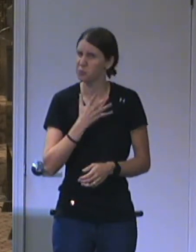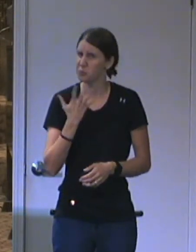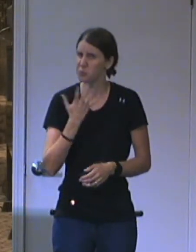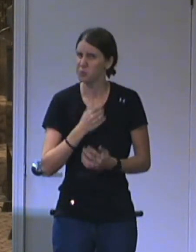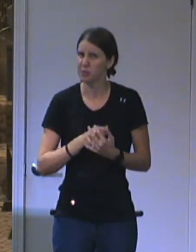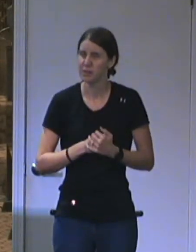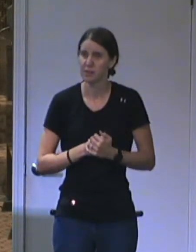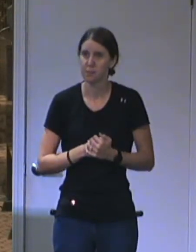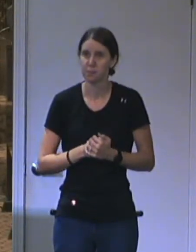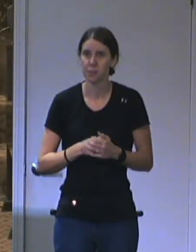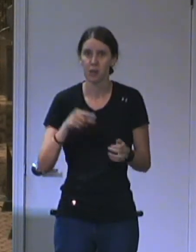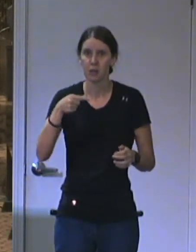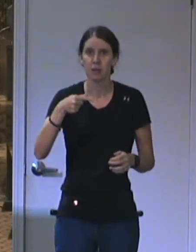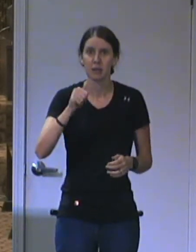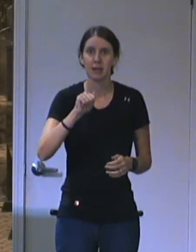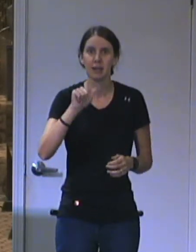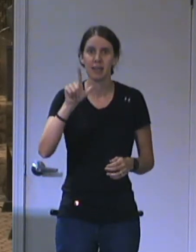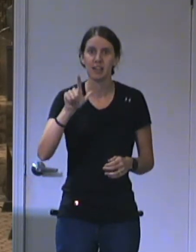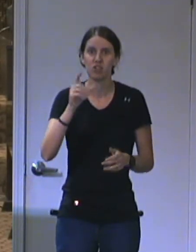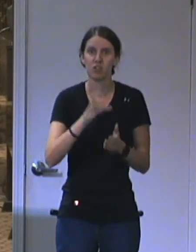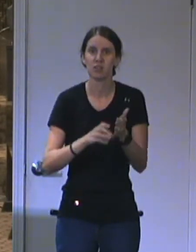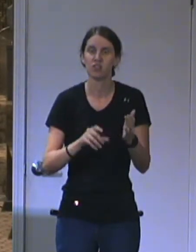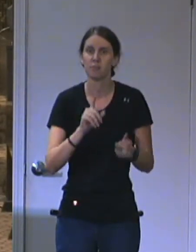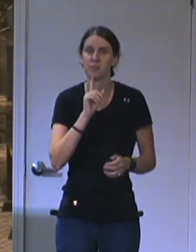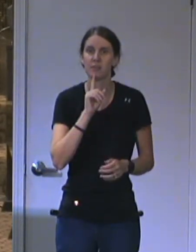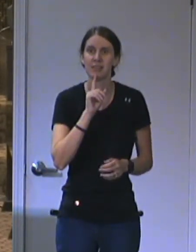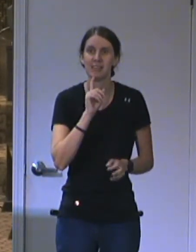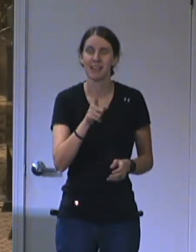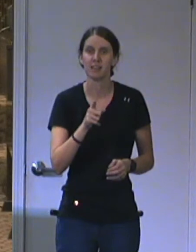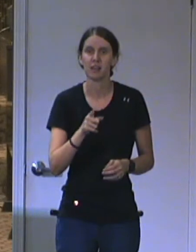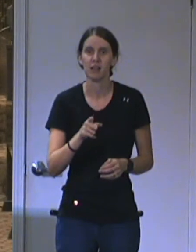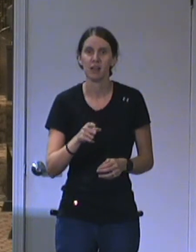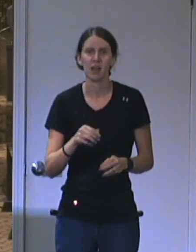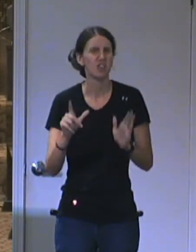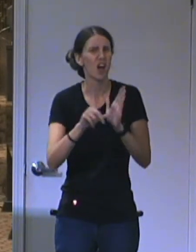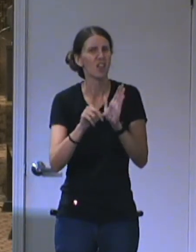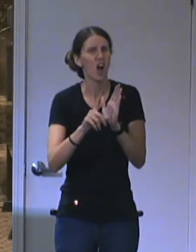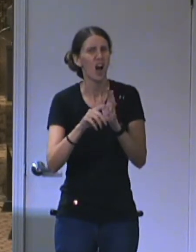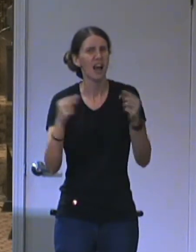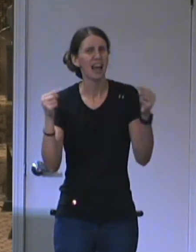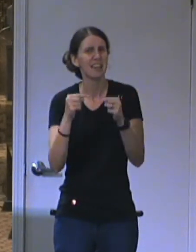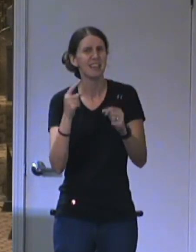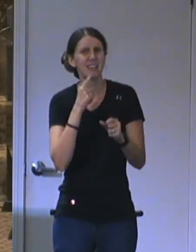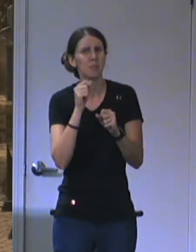Galatians 3, 21 and 22 says, is the law then against the promises of God?